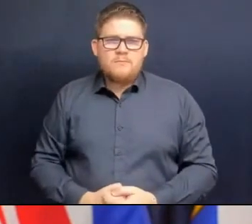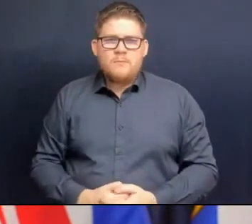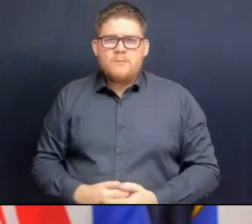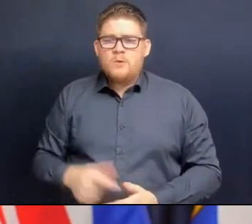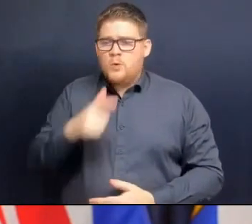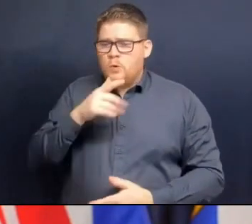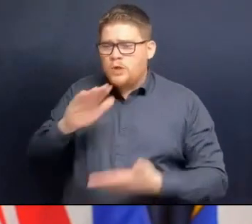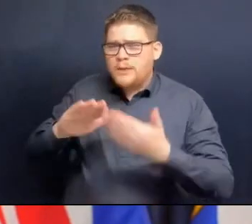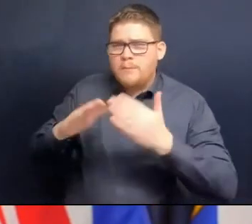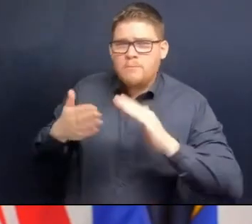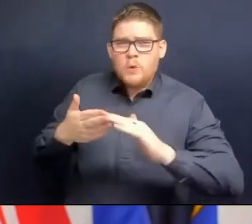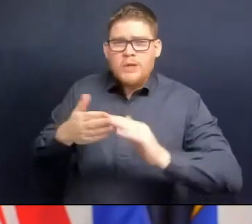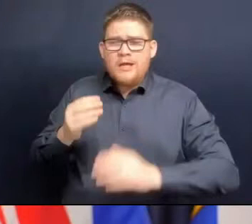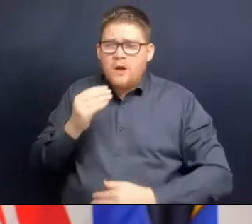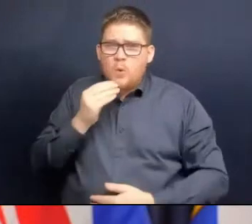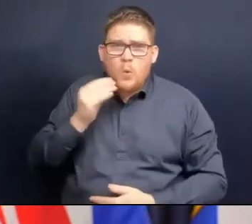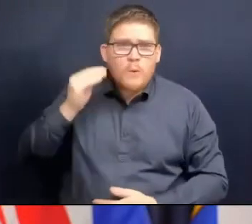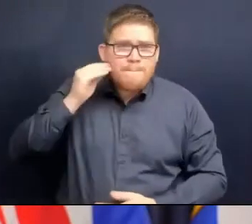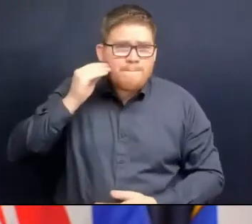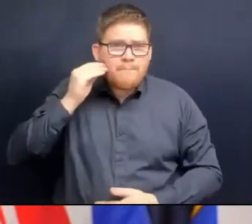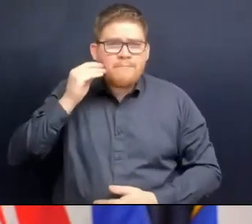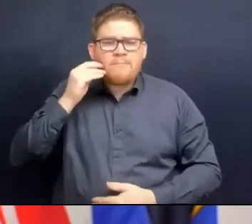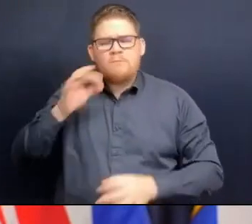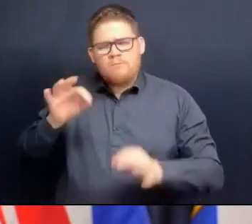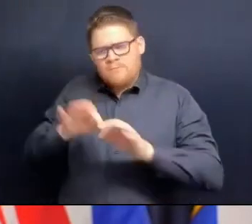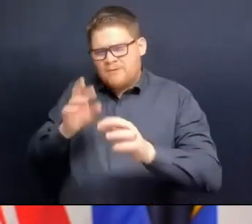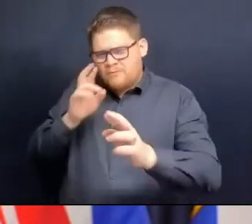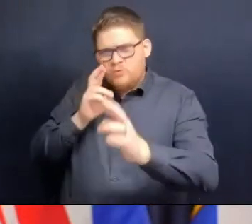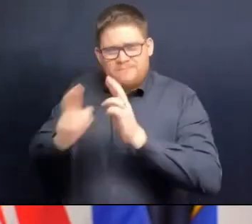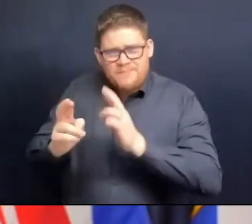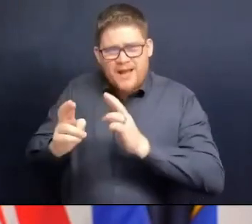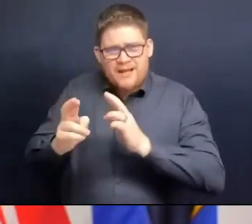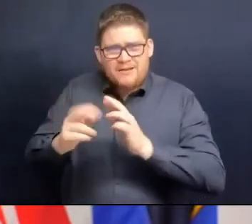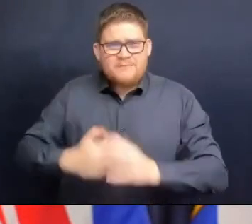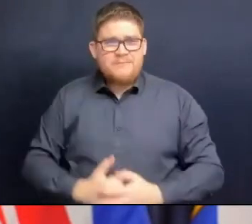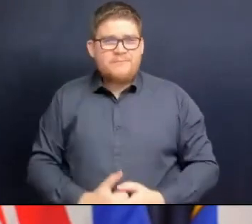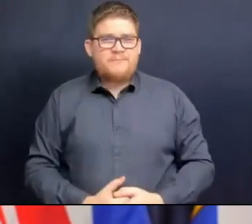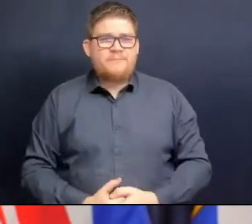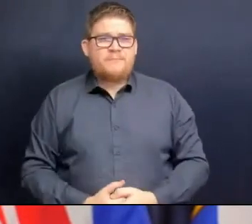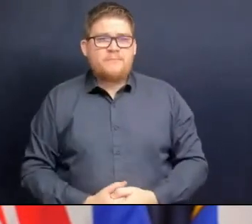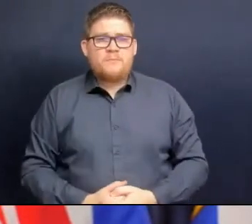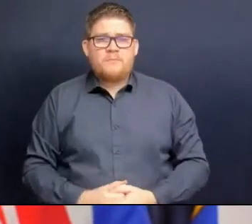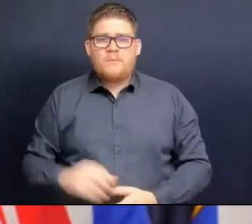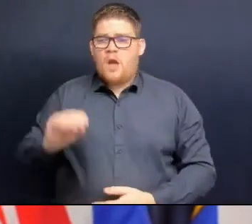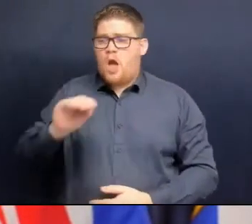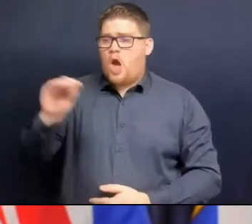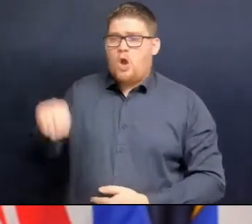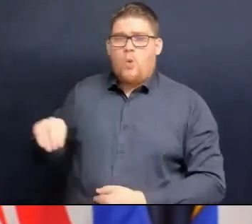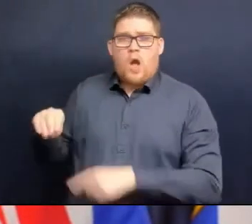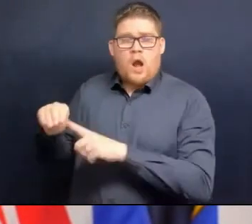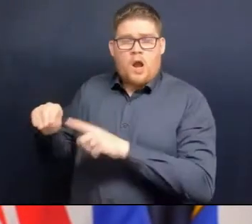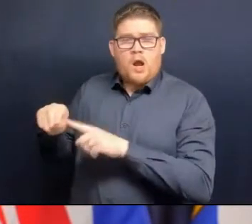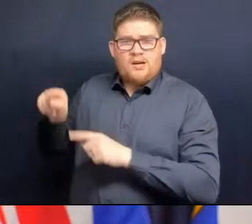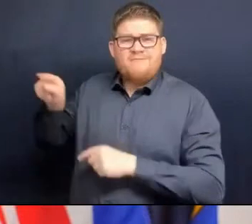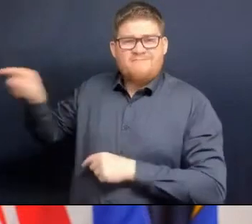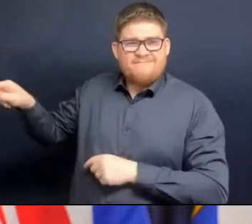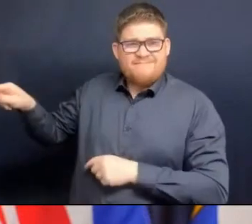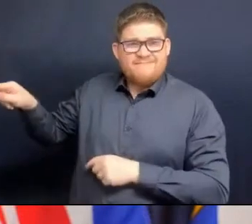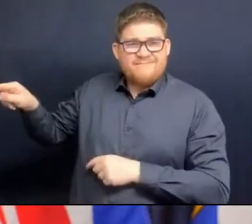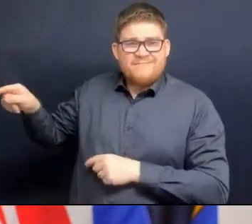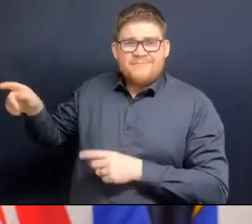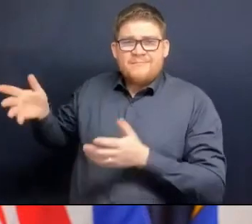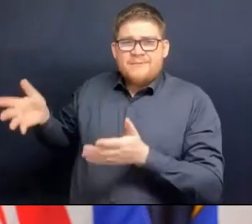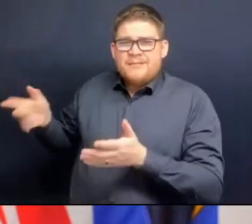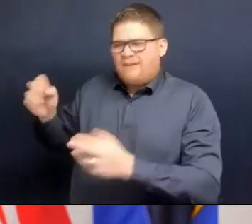their communities. And that includes Ottawa. That includes every community in our province